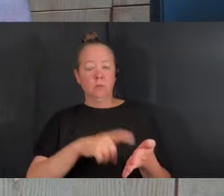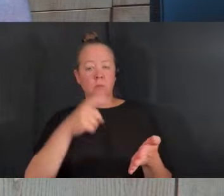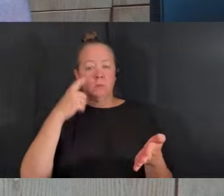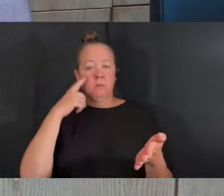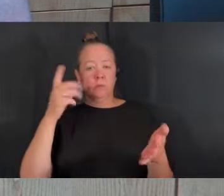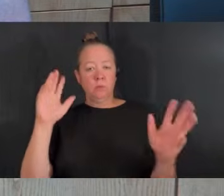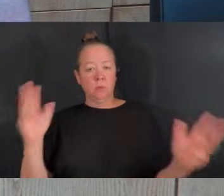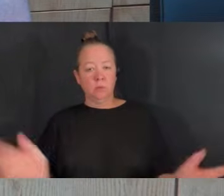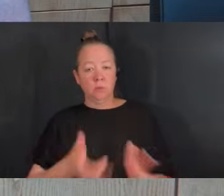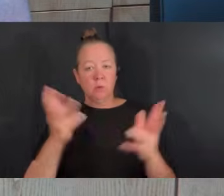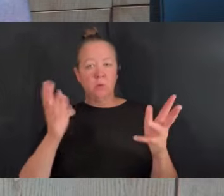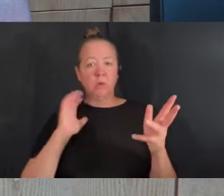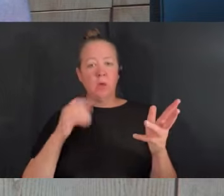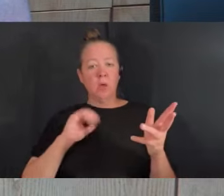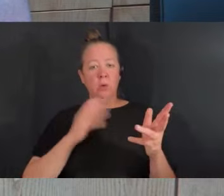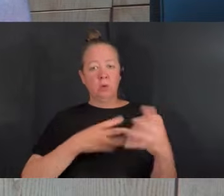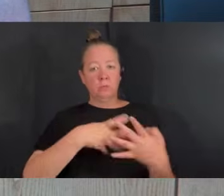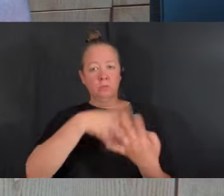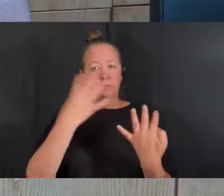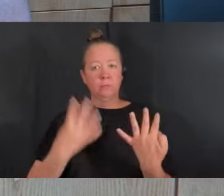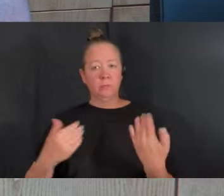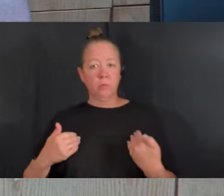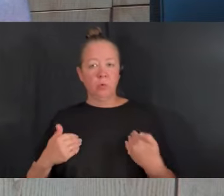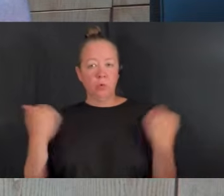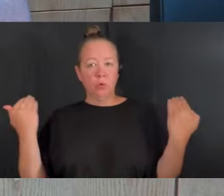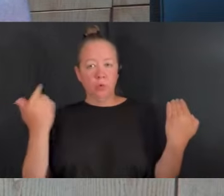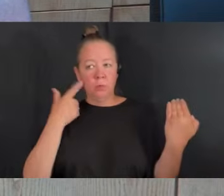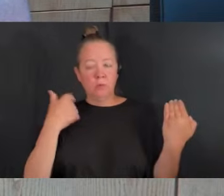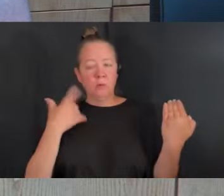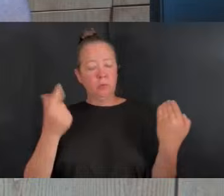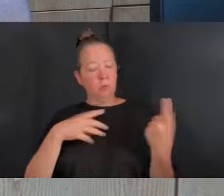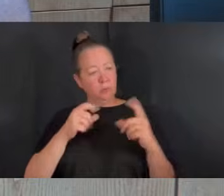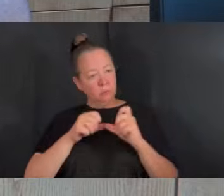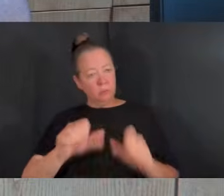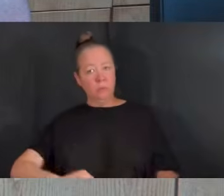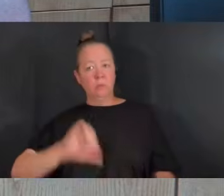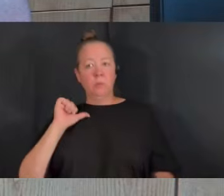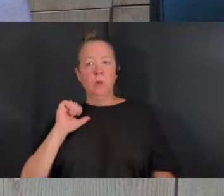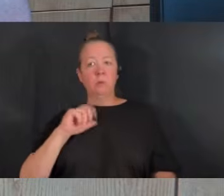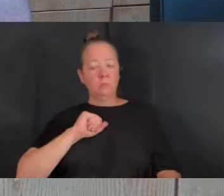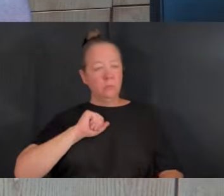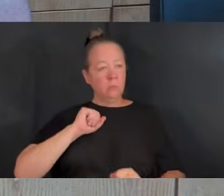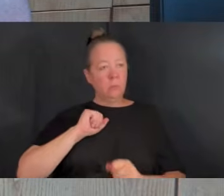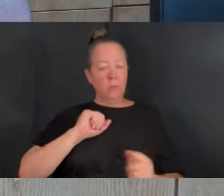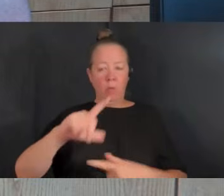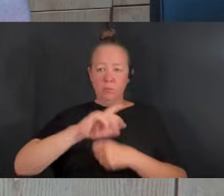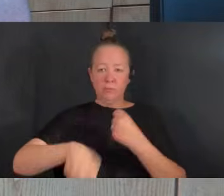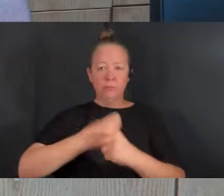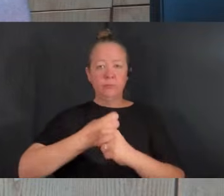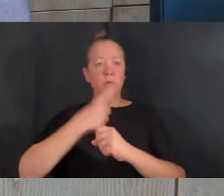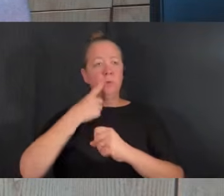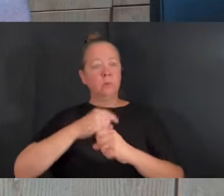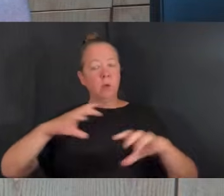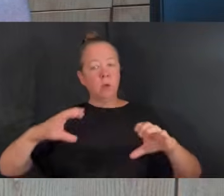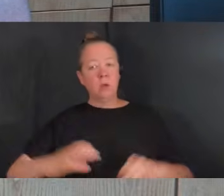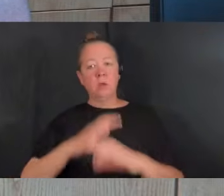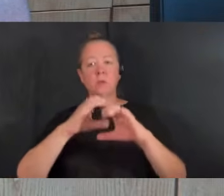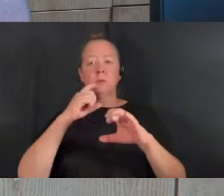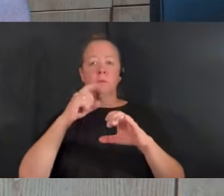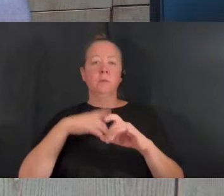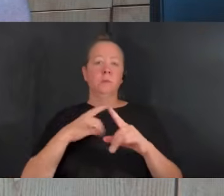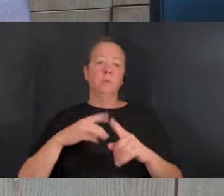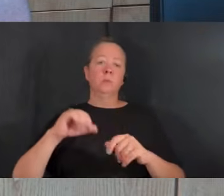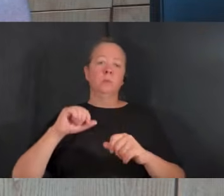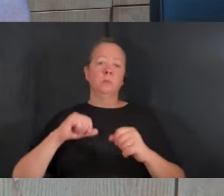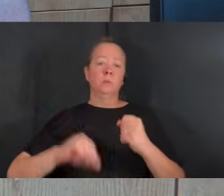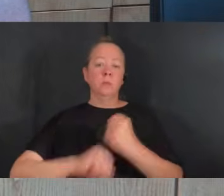our LGBTQ+ youth to stand proud all year long, to actively promote the principles of equality and liberty, and